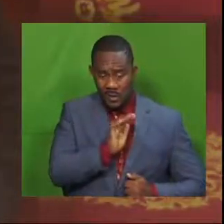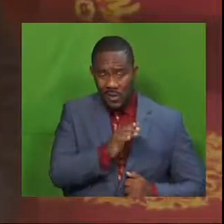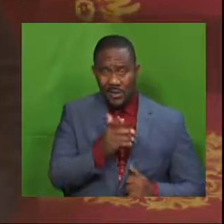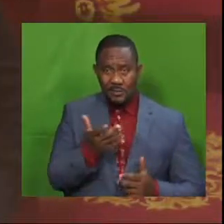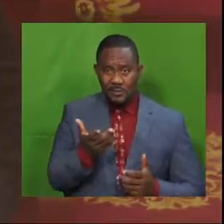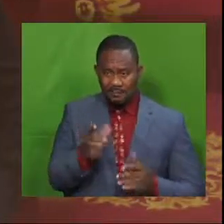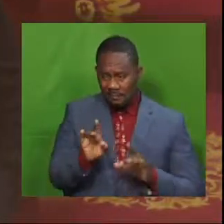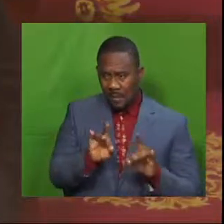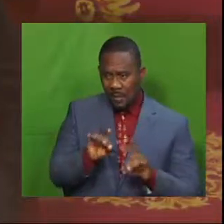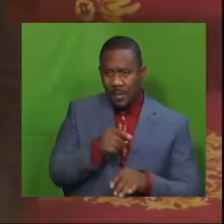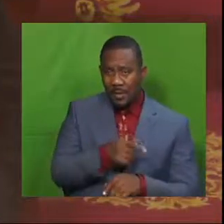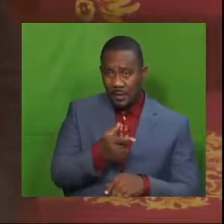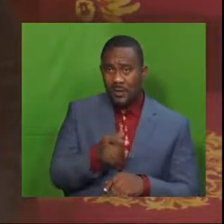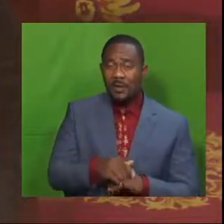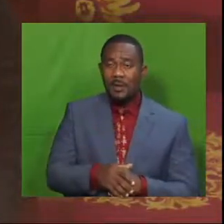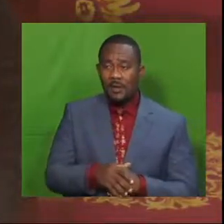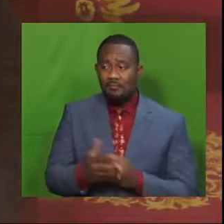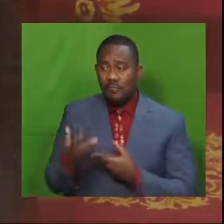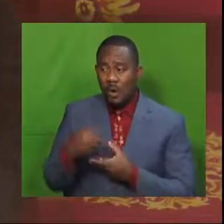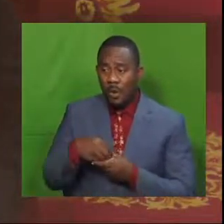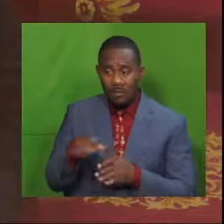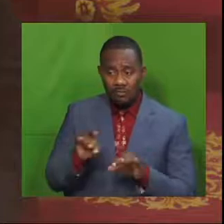to consider recruiting